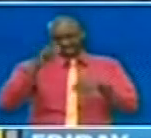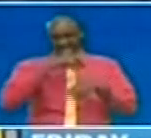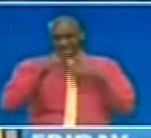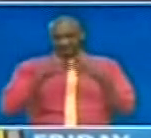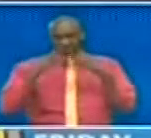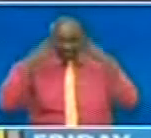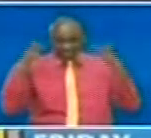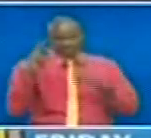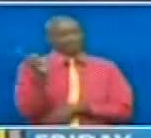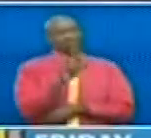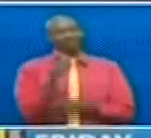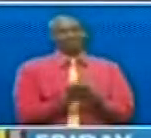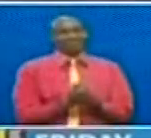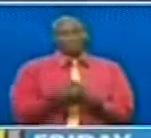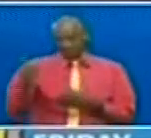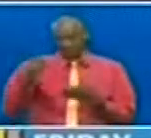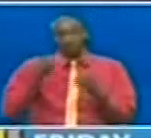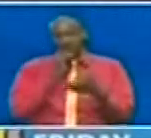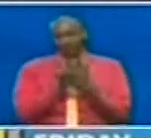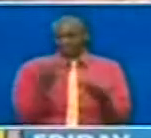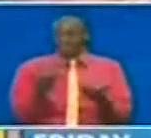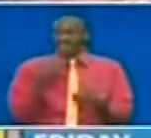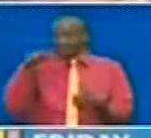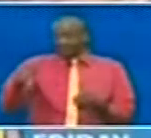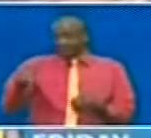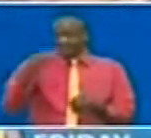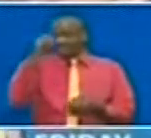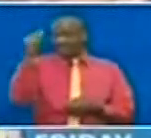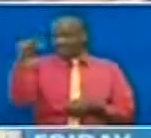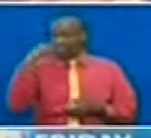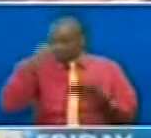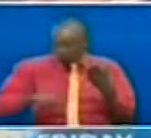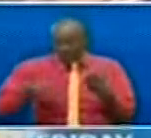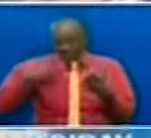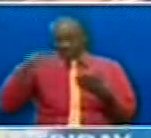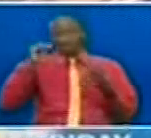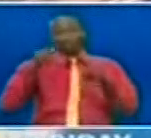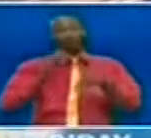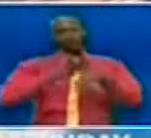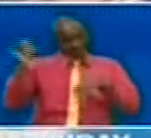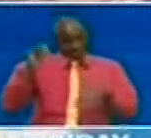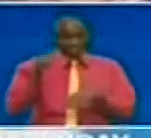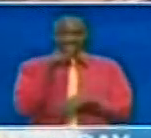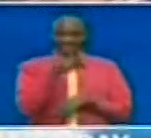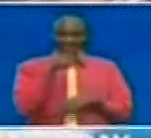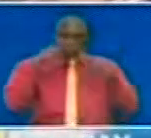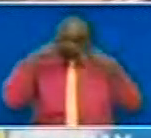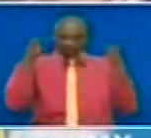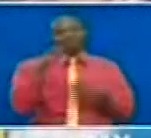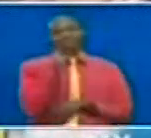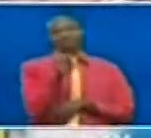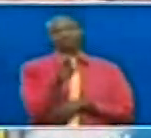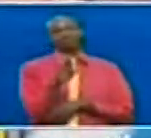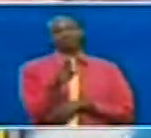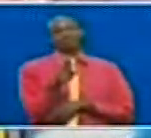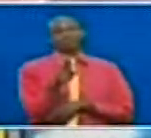fighting terrorism. Githu had argued that the ruling would affect the dispensation of justice and that the judge failed to consider the terrorist threats